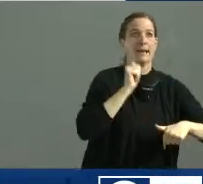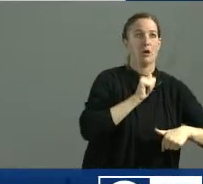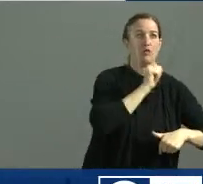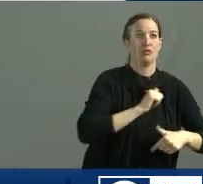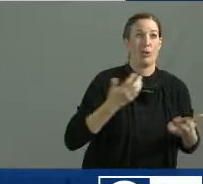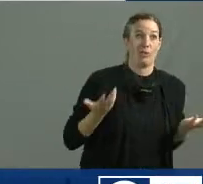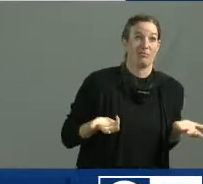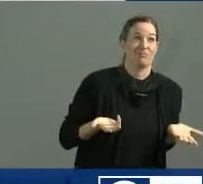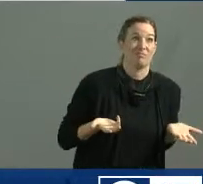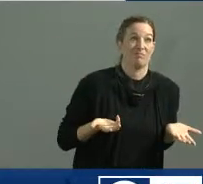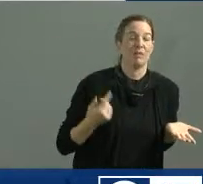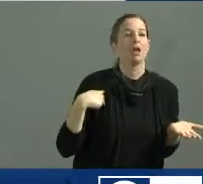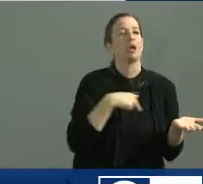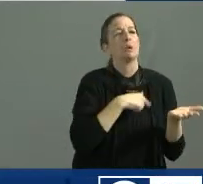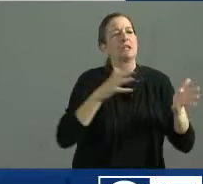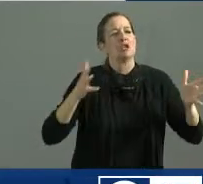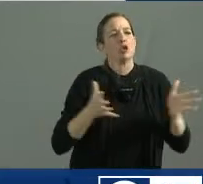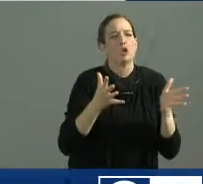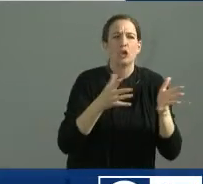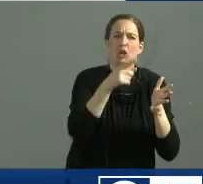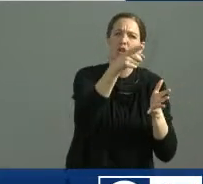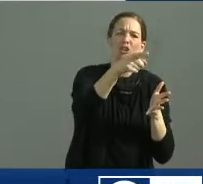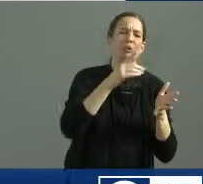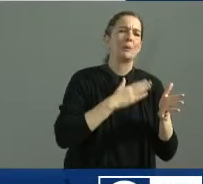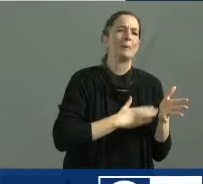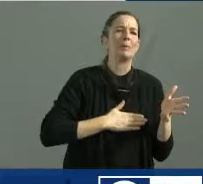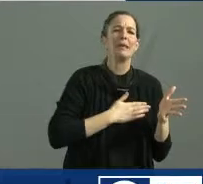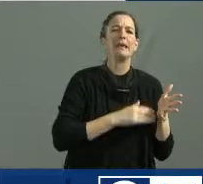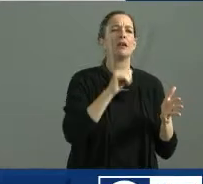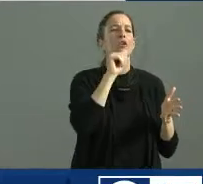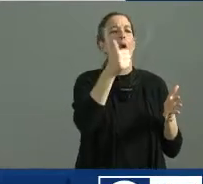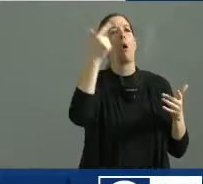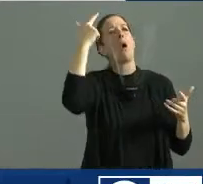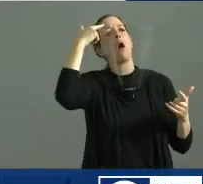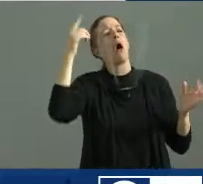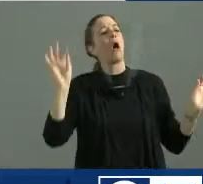encouraging everybody to not let their guard down in those places where they feel safe.